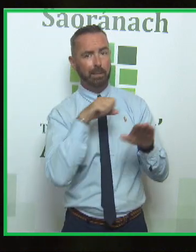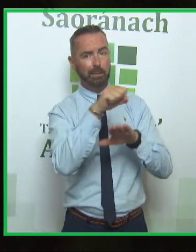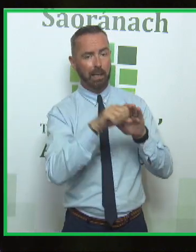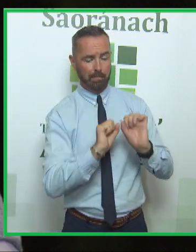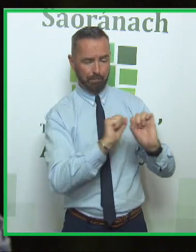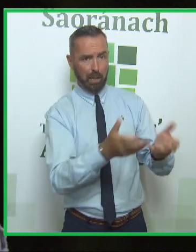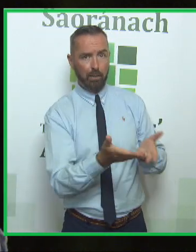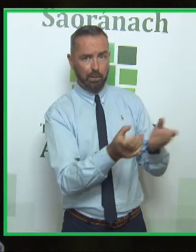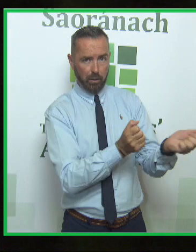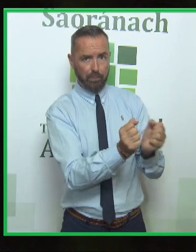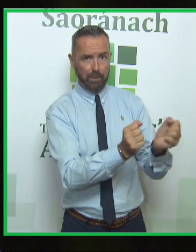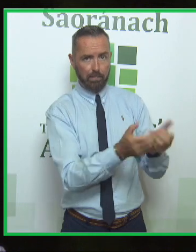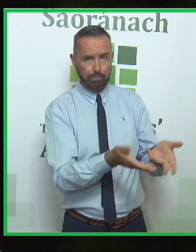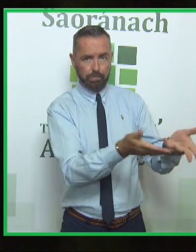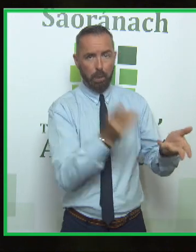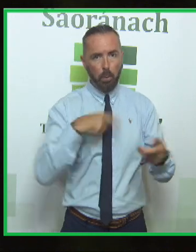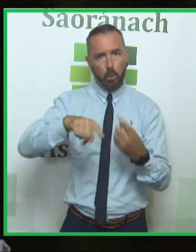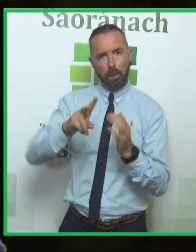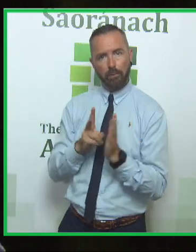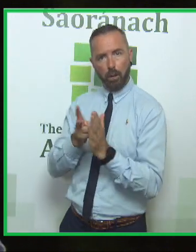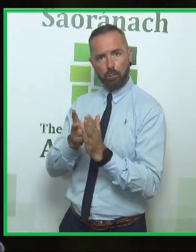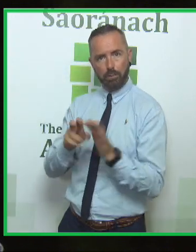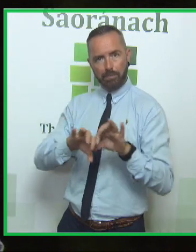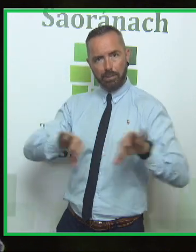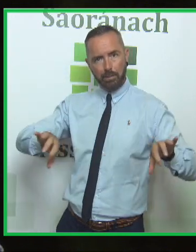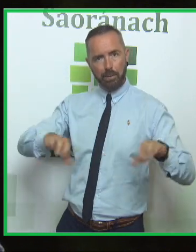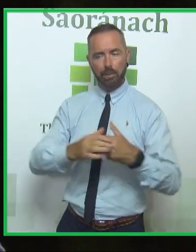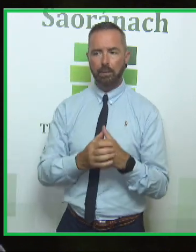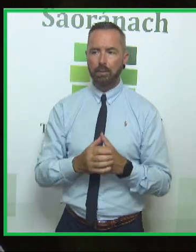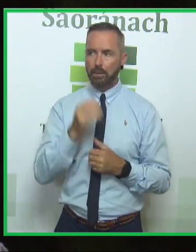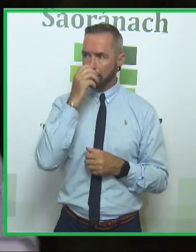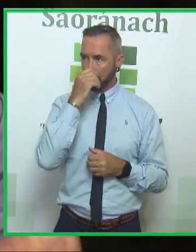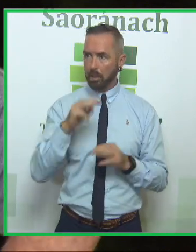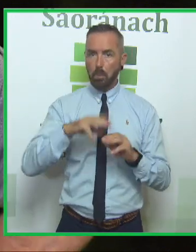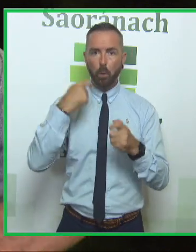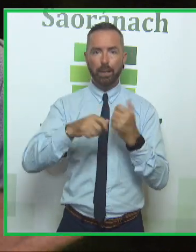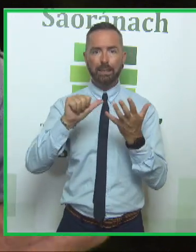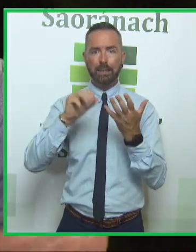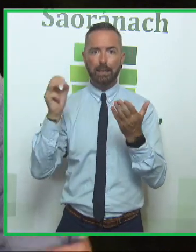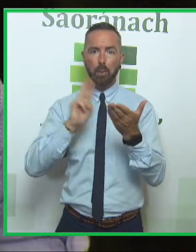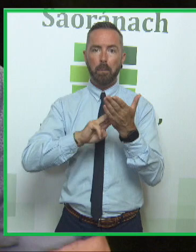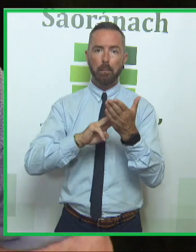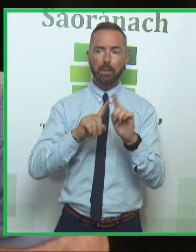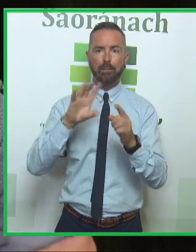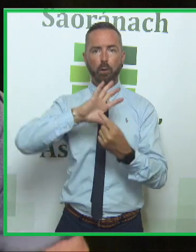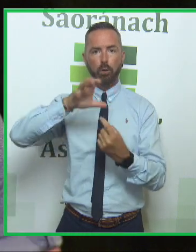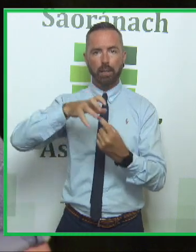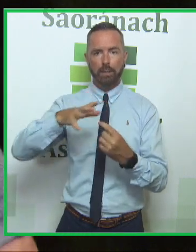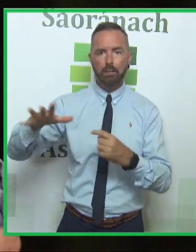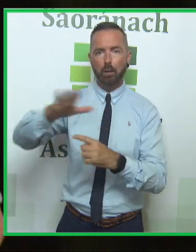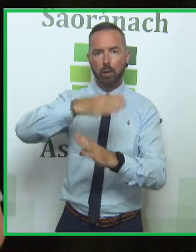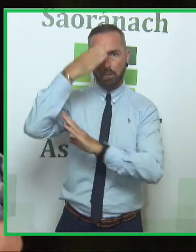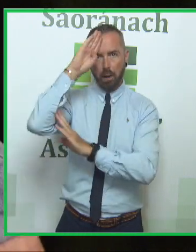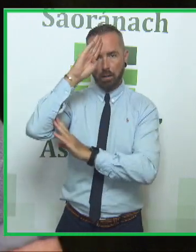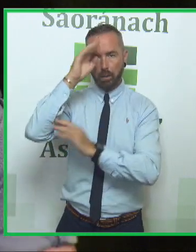but the key is that word voluntary and where they came from. There's more than 60 member organisations right across the country, and